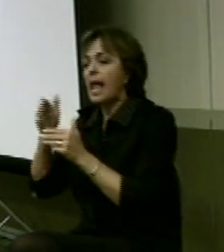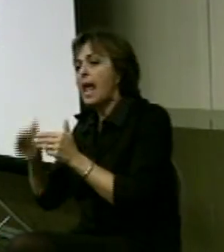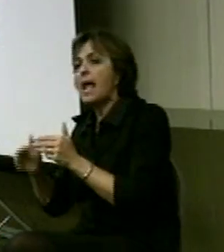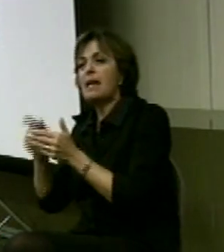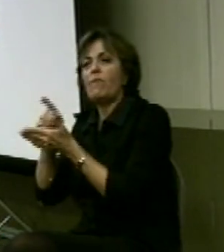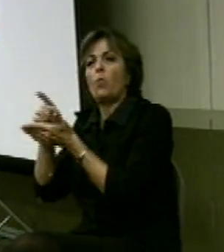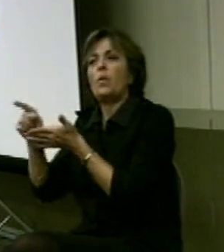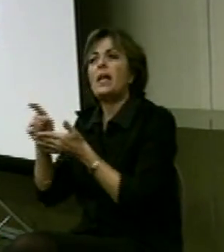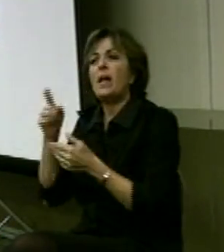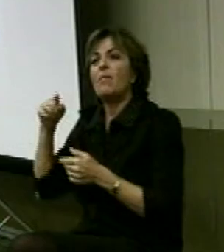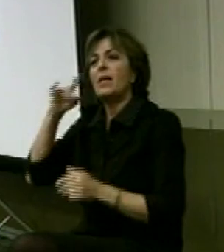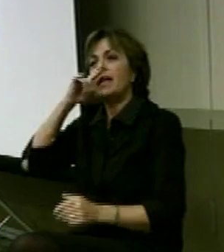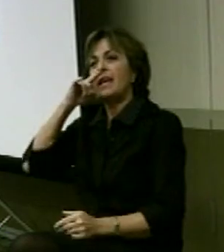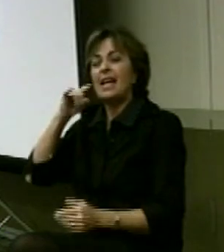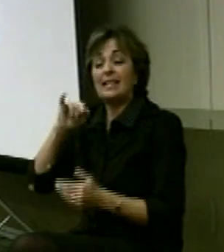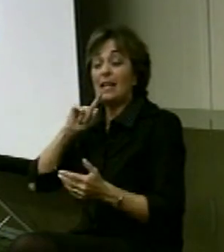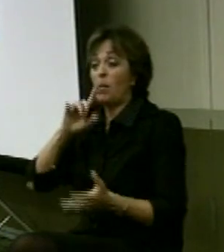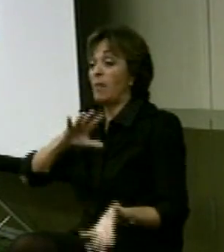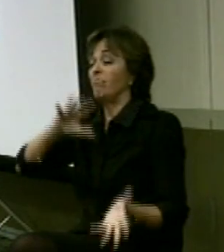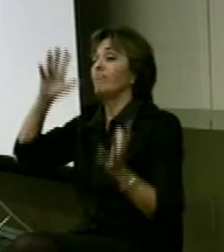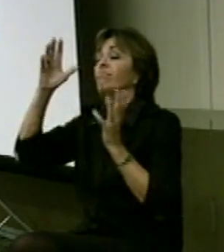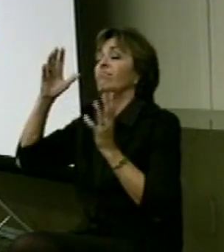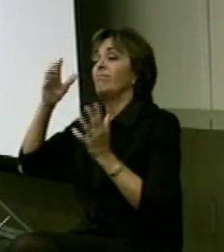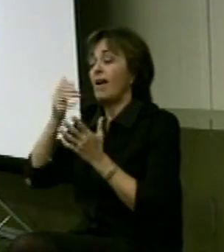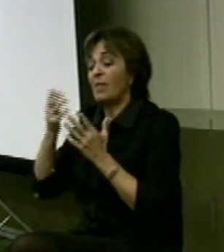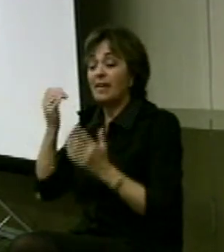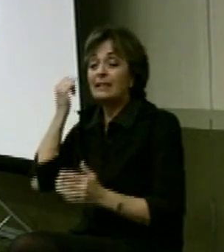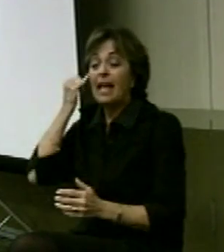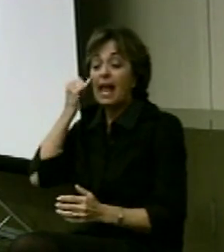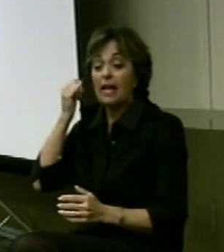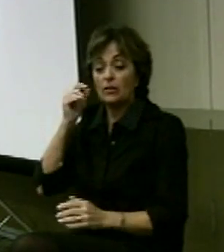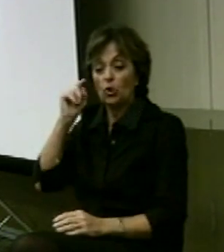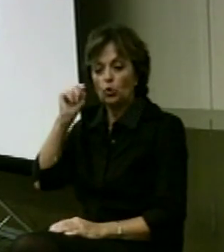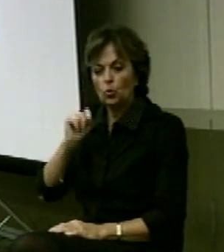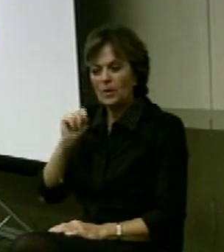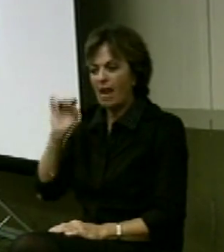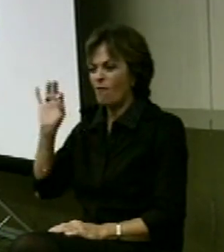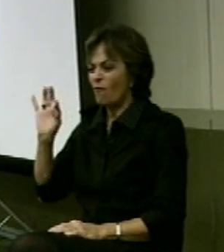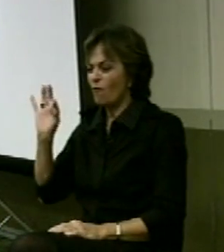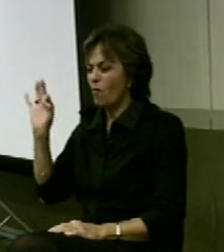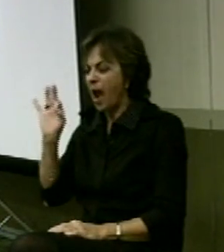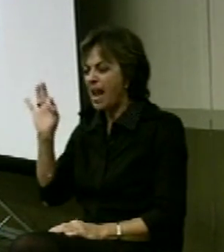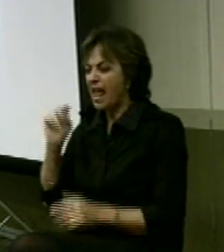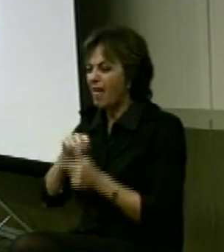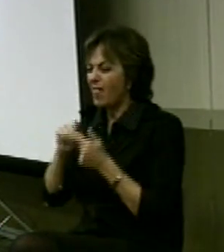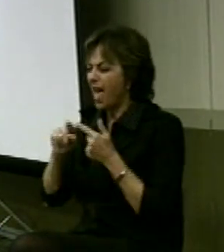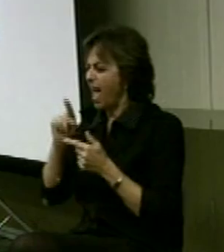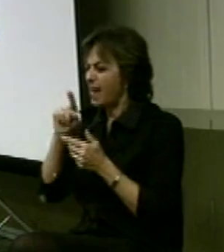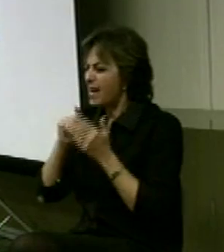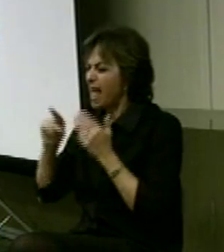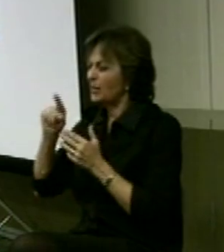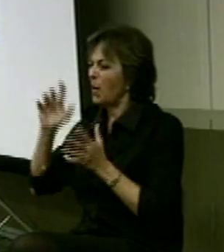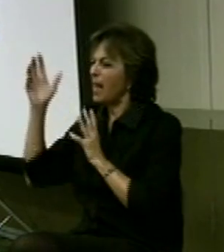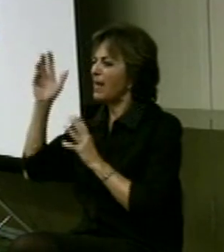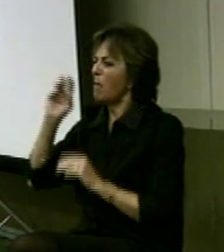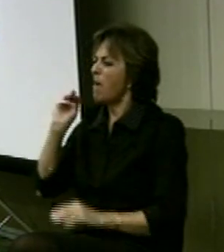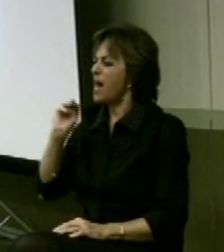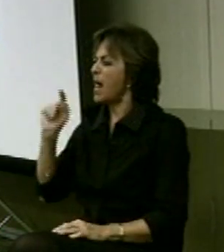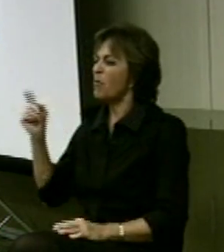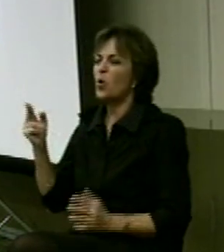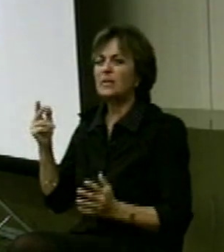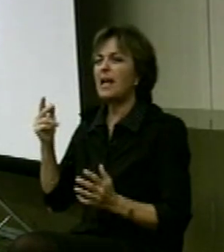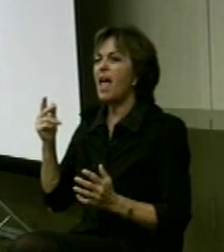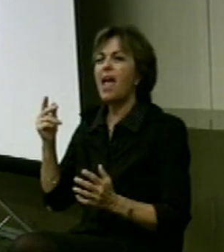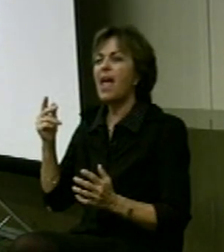weeks. You know, it's the kids that really throw a wrench in everything when it's like Tuesday, Friday, and then the next week, Monday, Thursday. And